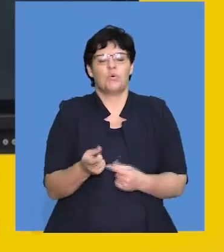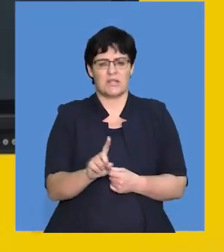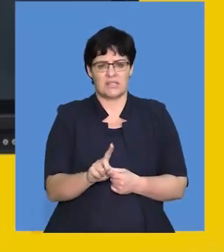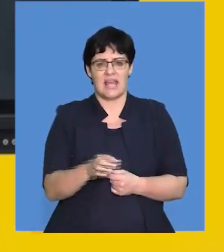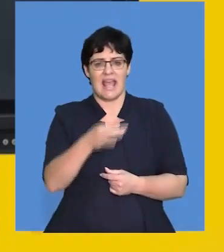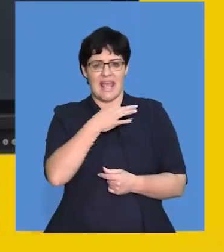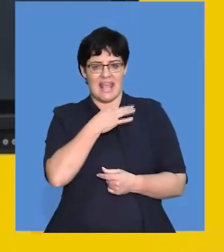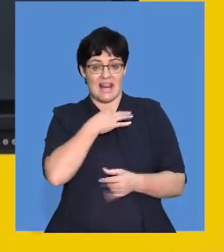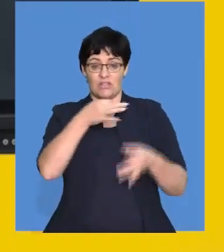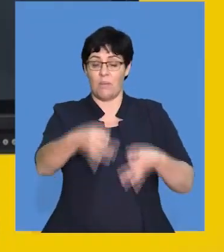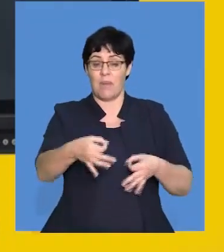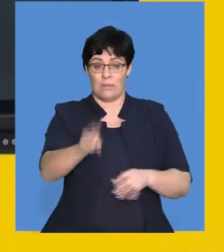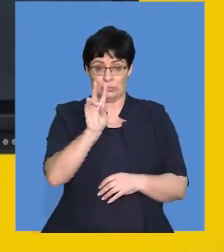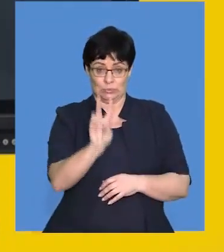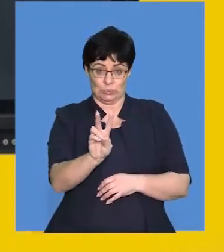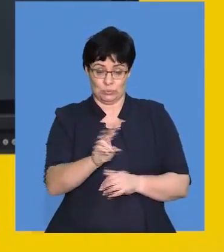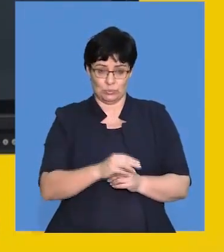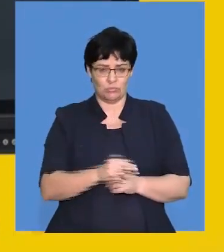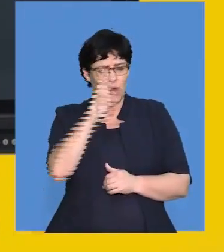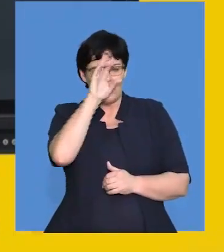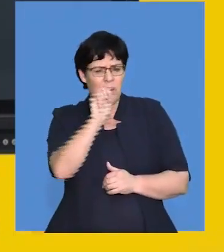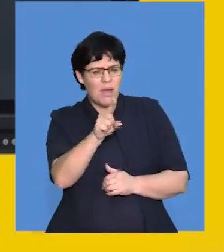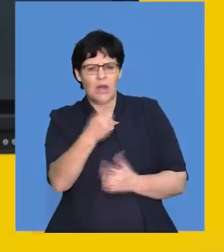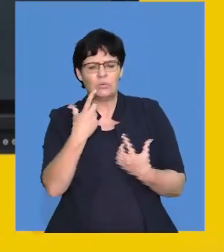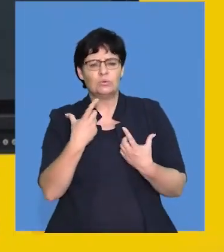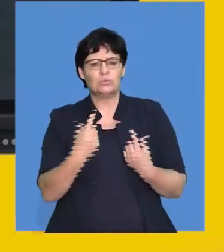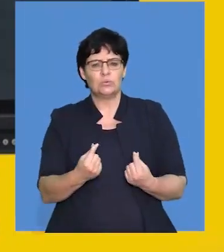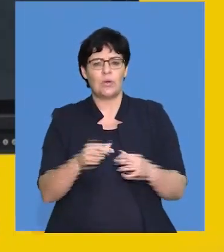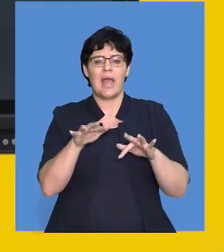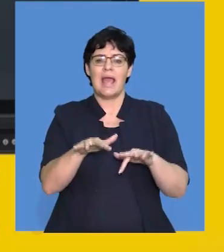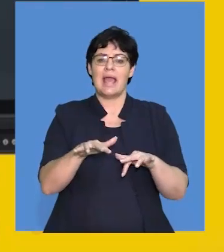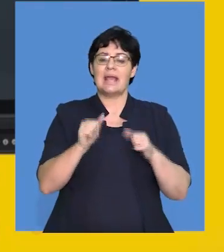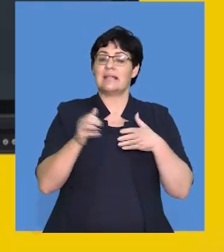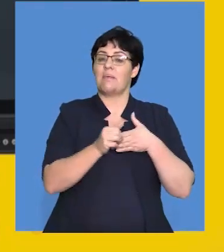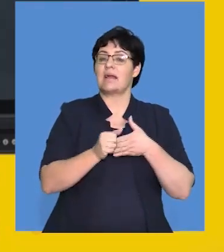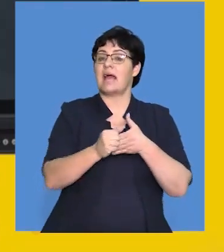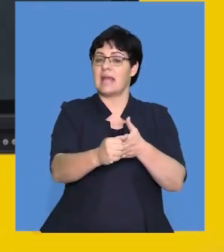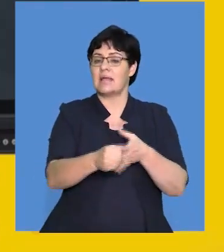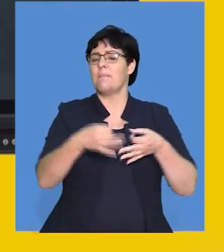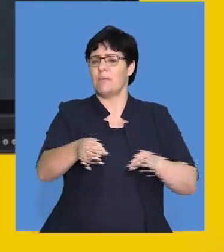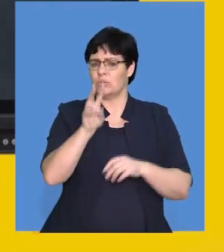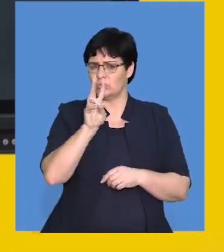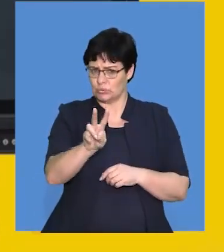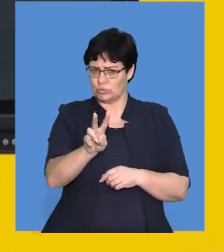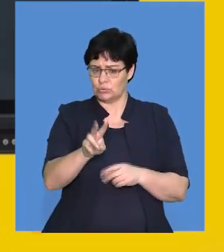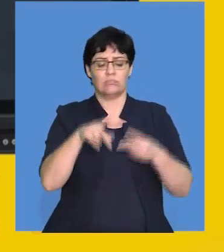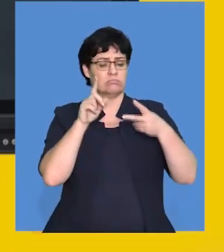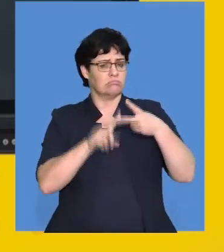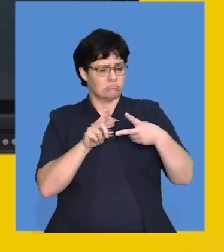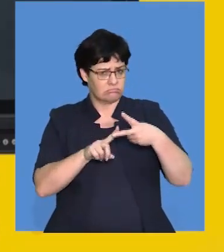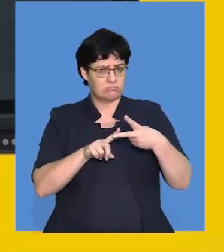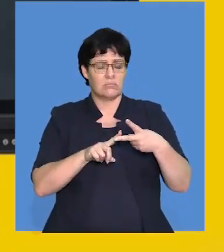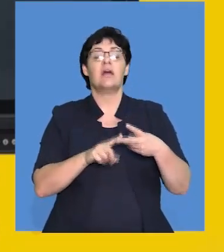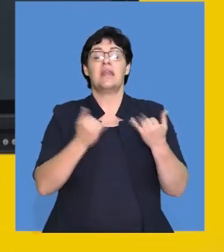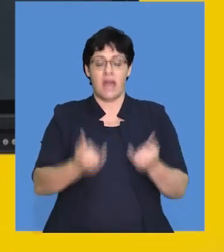are doing English paper 2. Remember, we have done an exam guide, paper 2. Today we